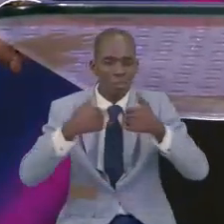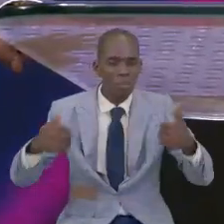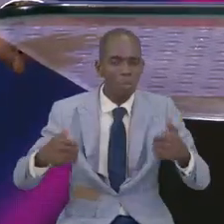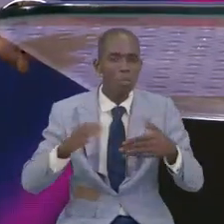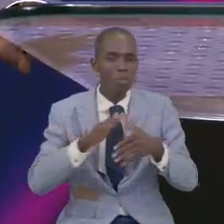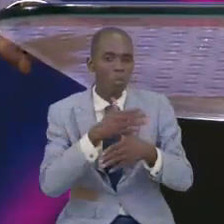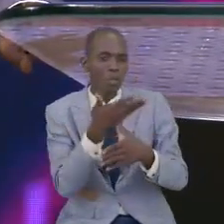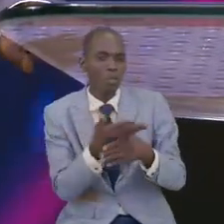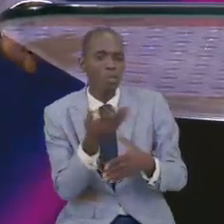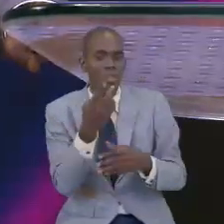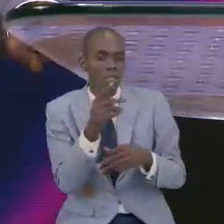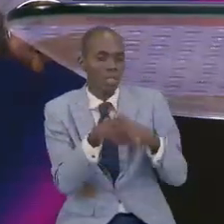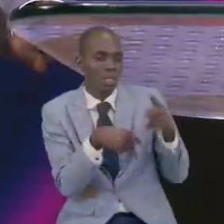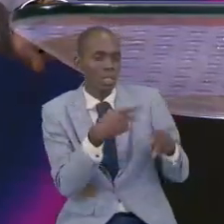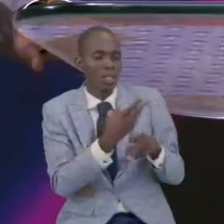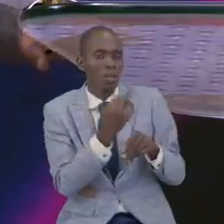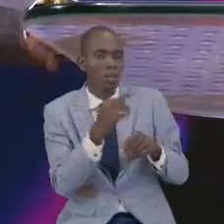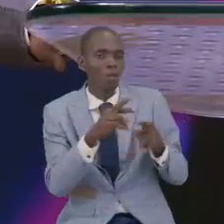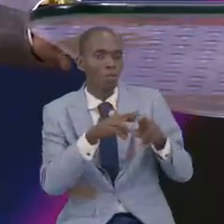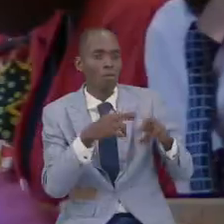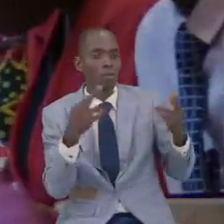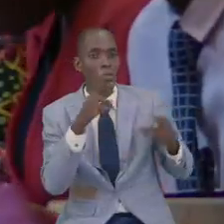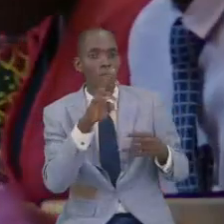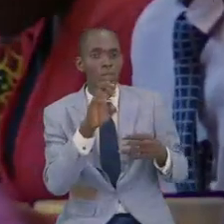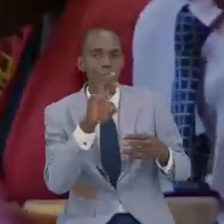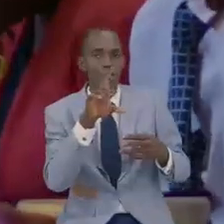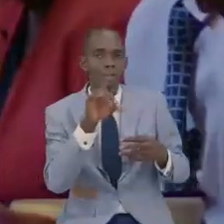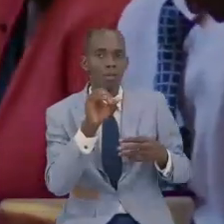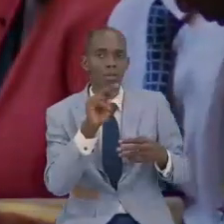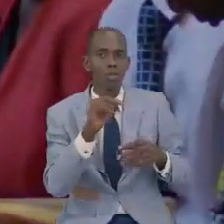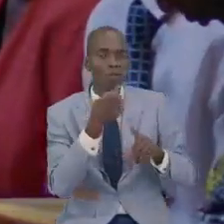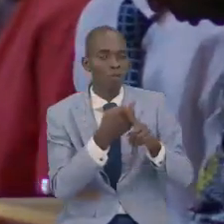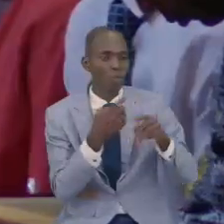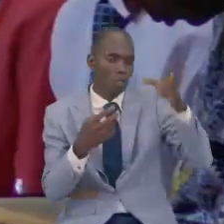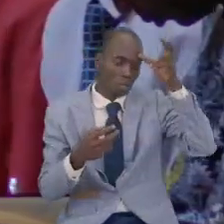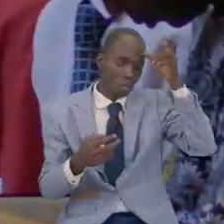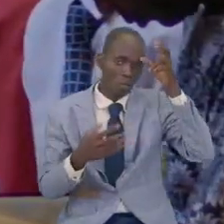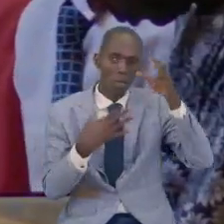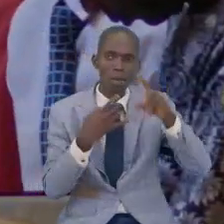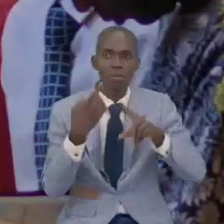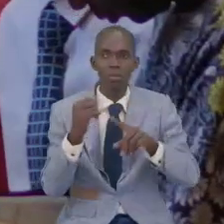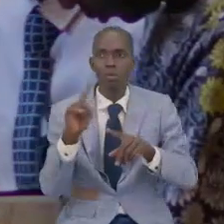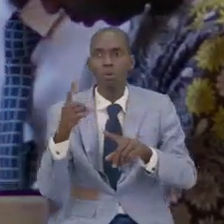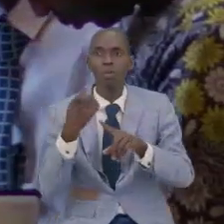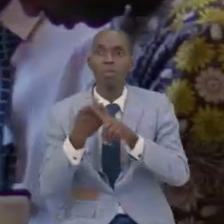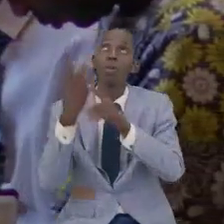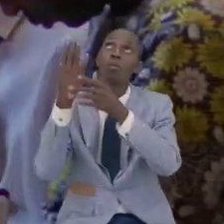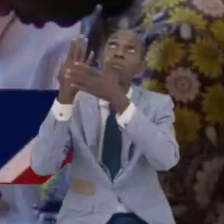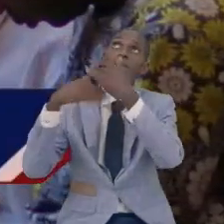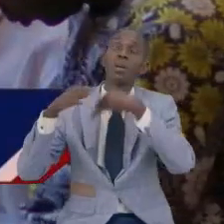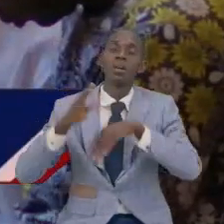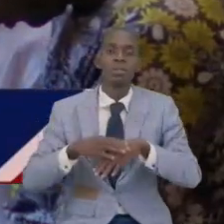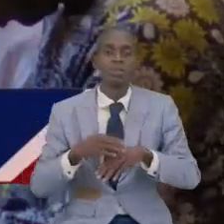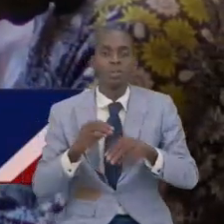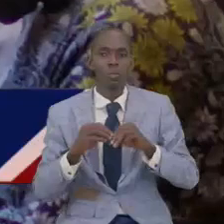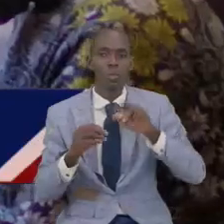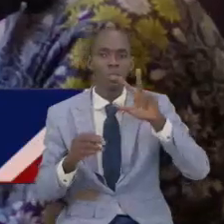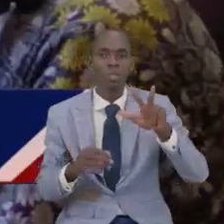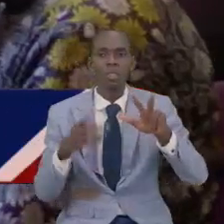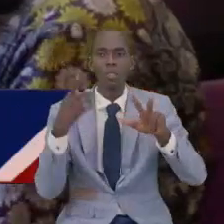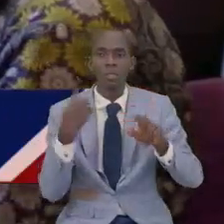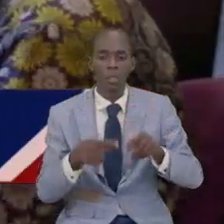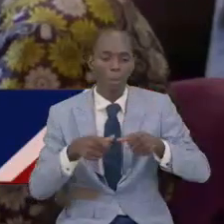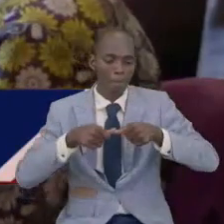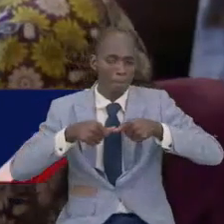a kind of revelation coming from the devil or the one coming from God. Number three, the permanent virtue of